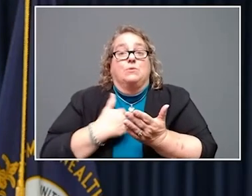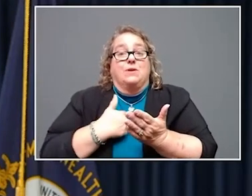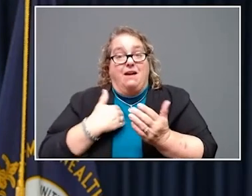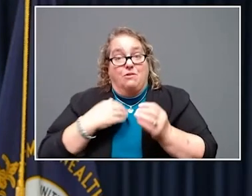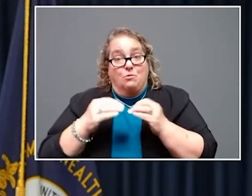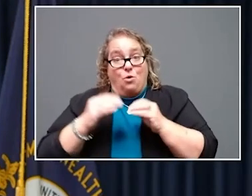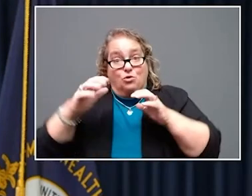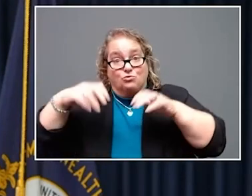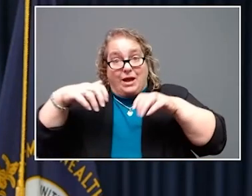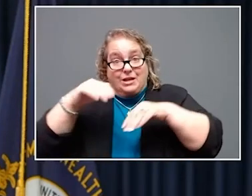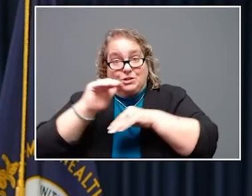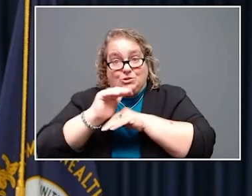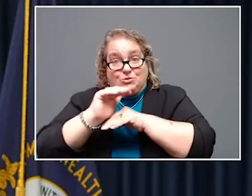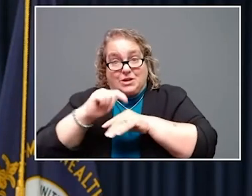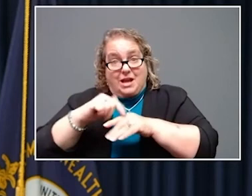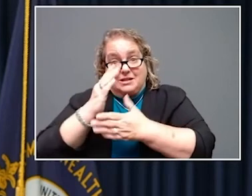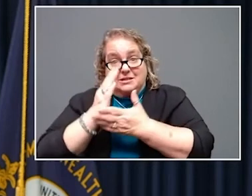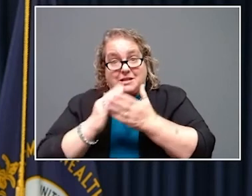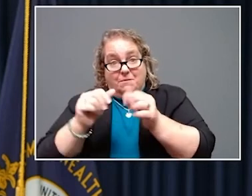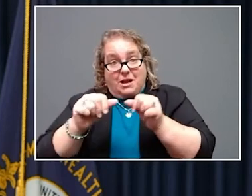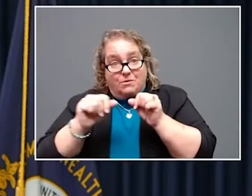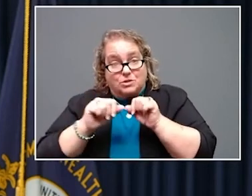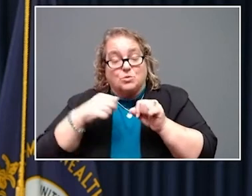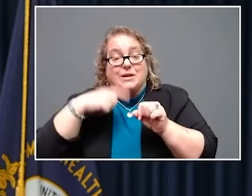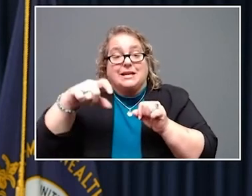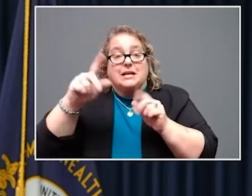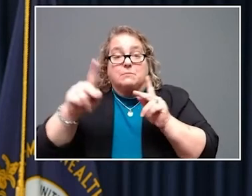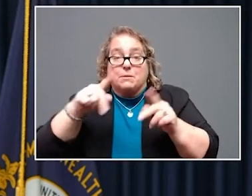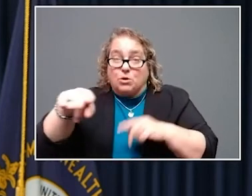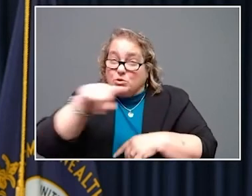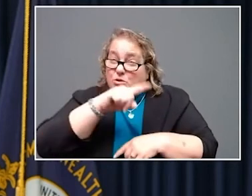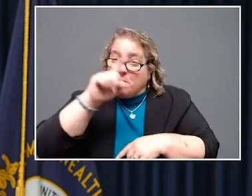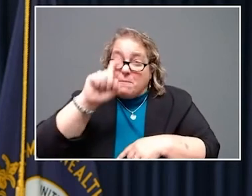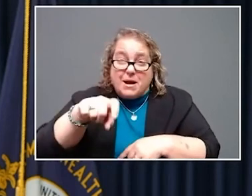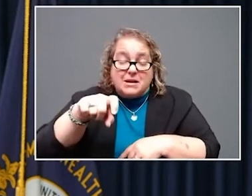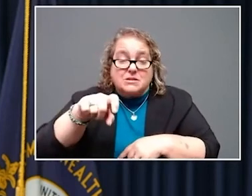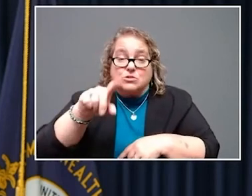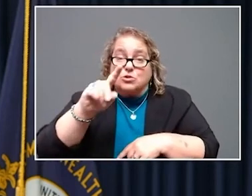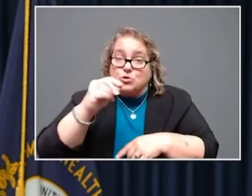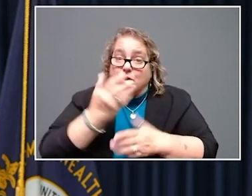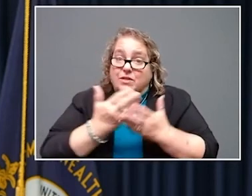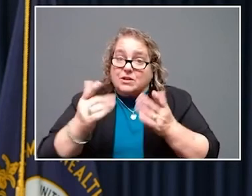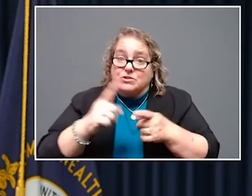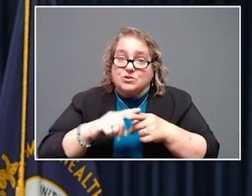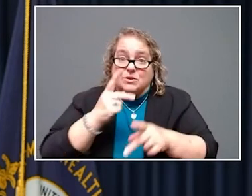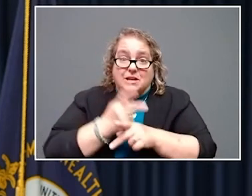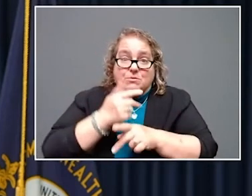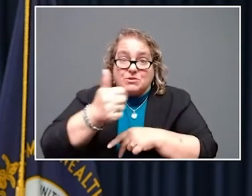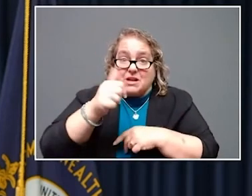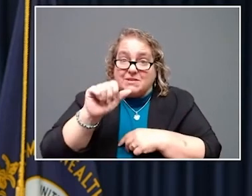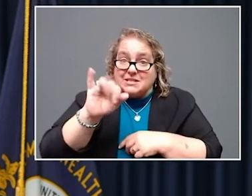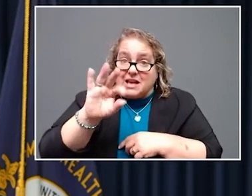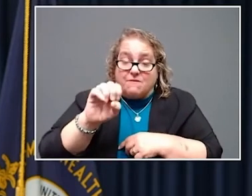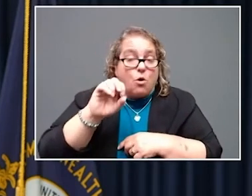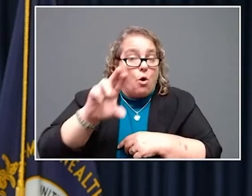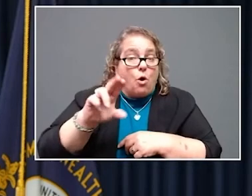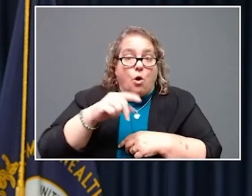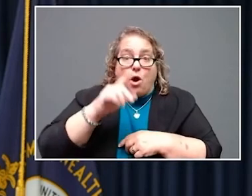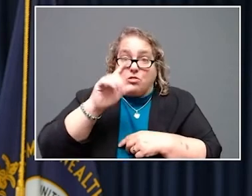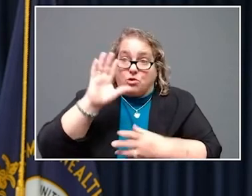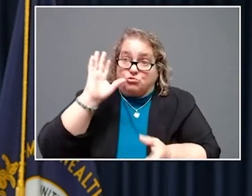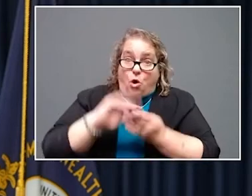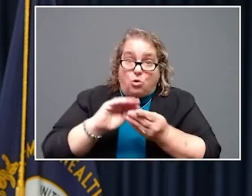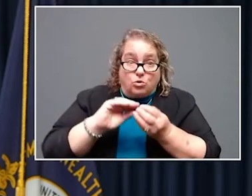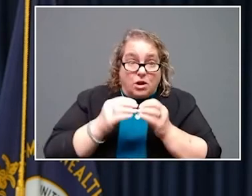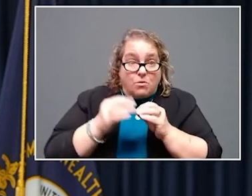going to need people to take some steps to keep them safe. Otherwise, even the total that we expect could grow. Reporting in